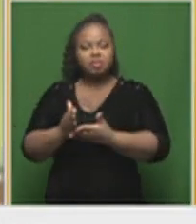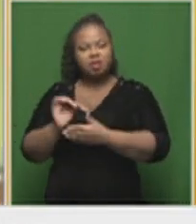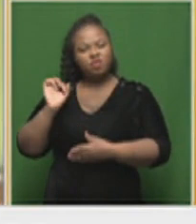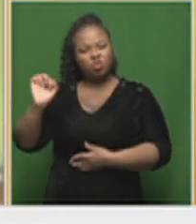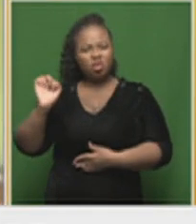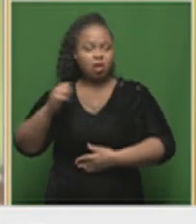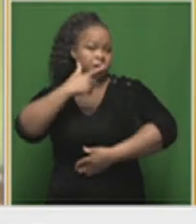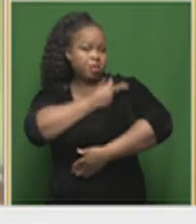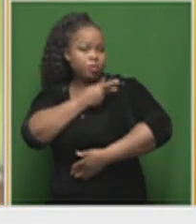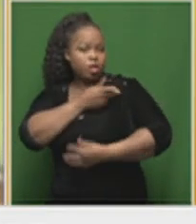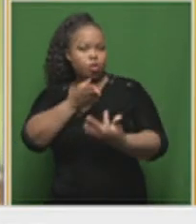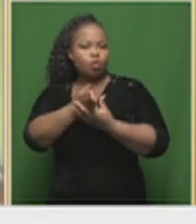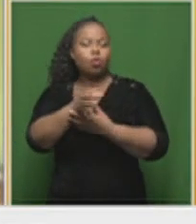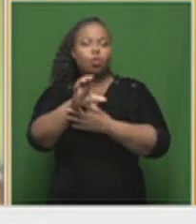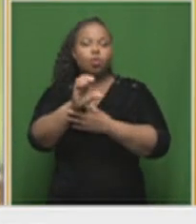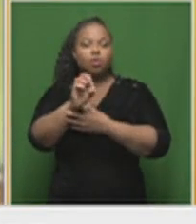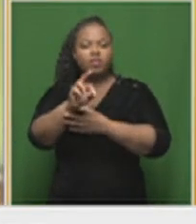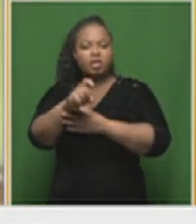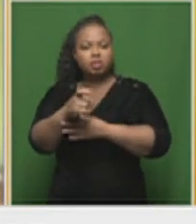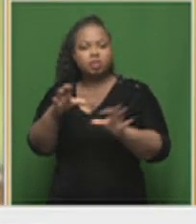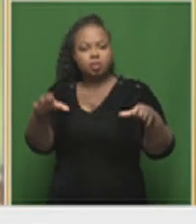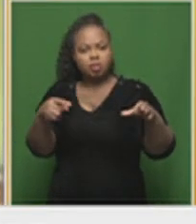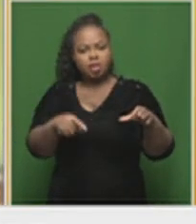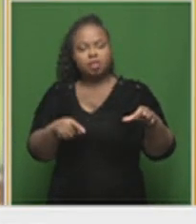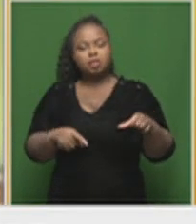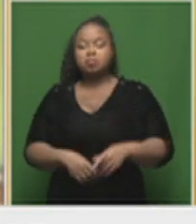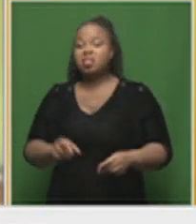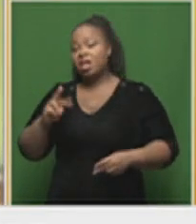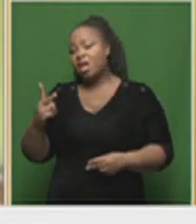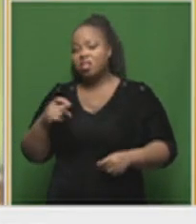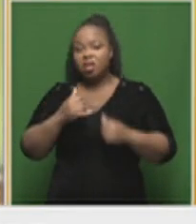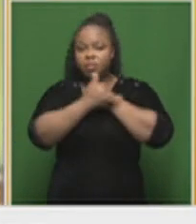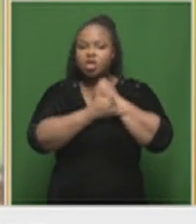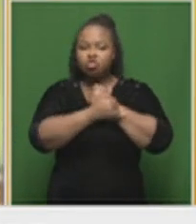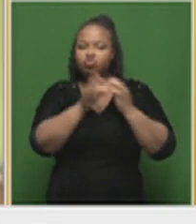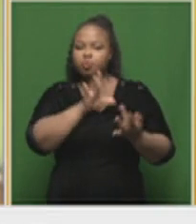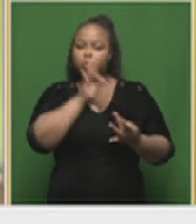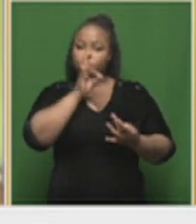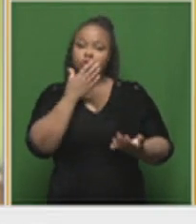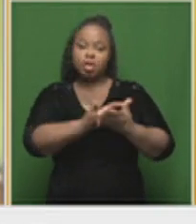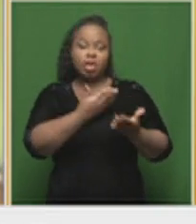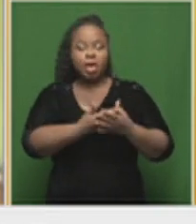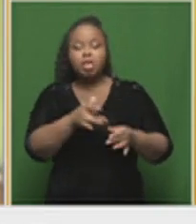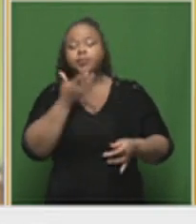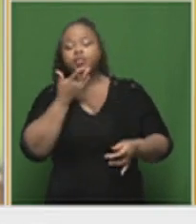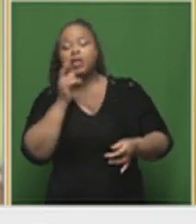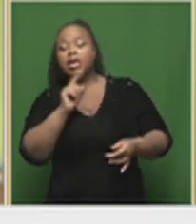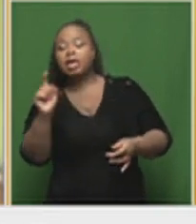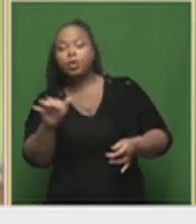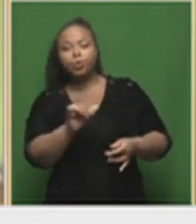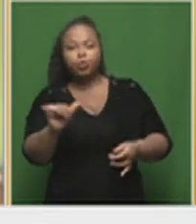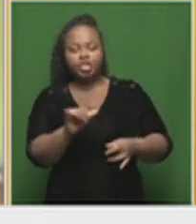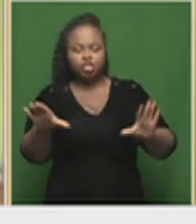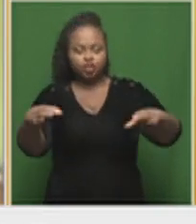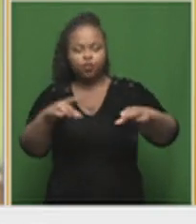for their doses through the COVAX facility. So some of these countries are given options to choose the vaccine that they want to have. But many of